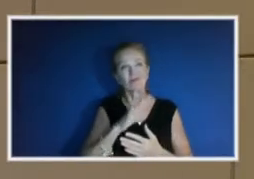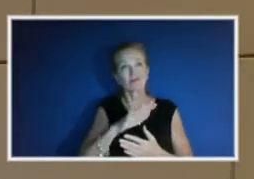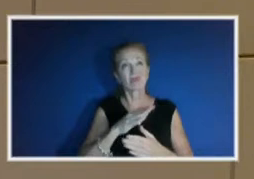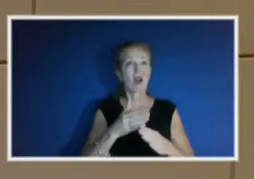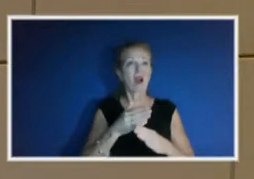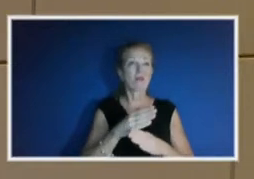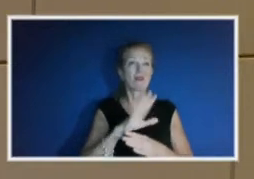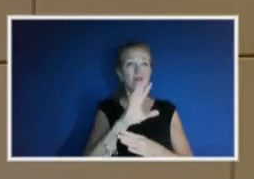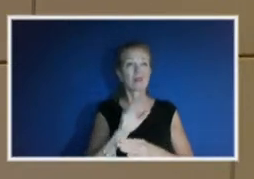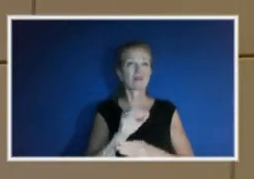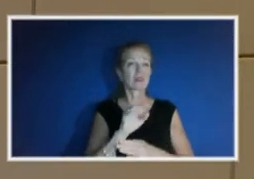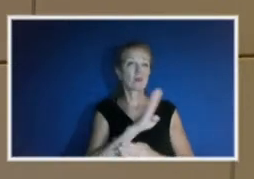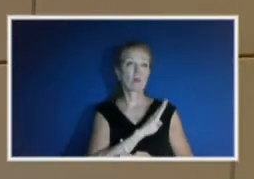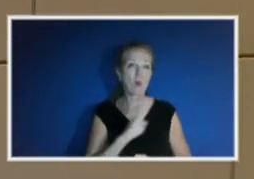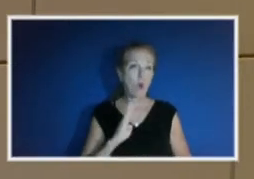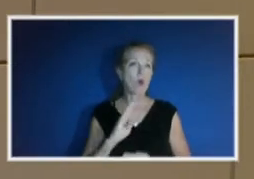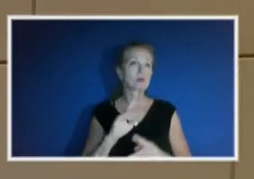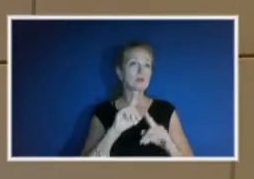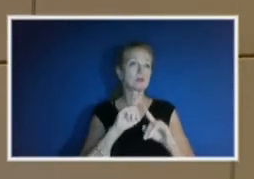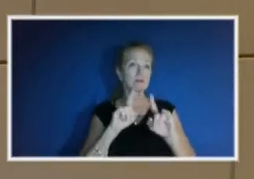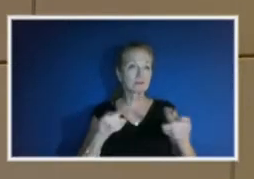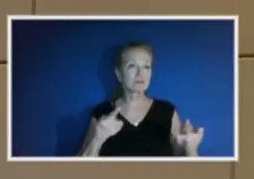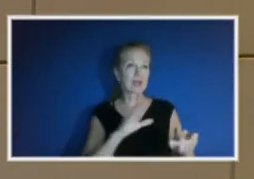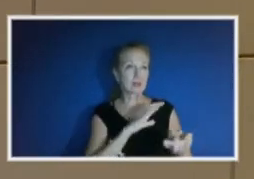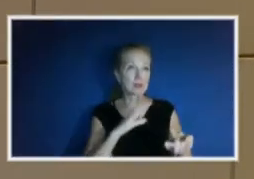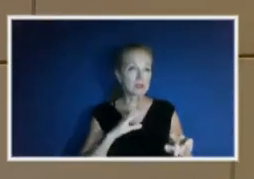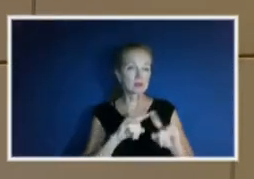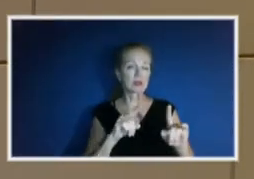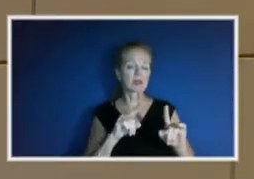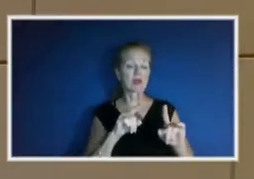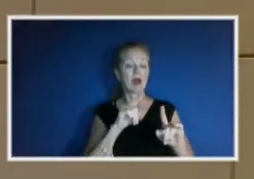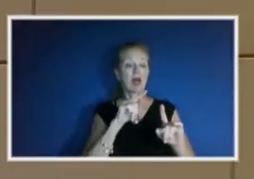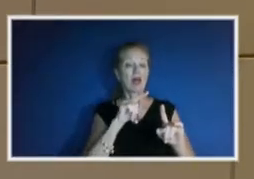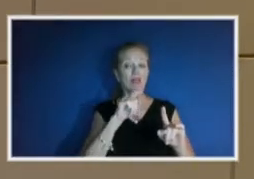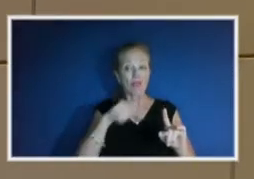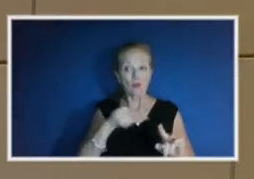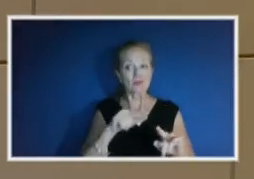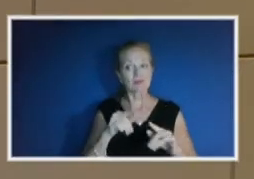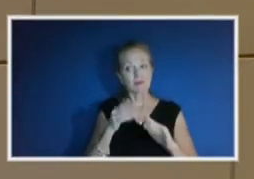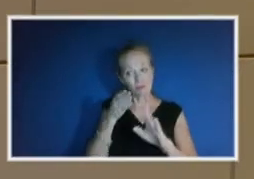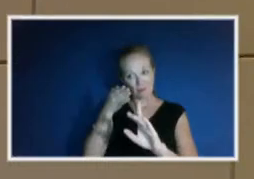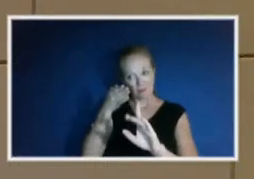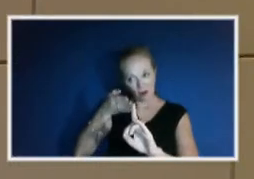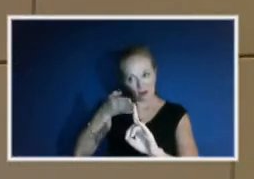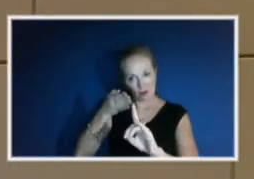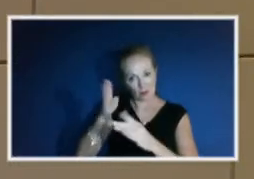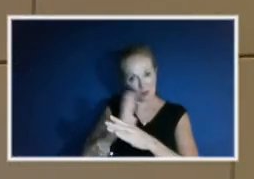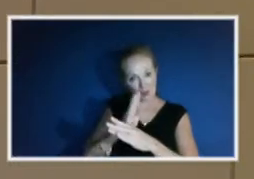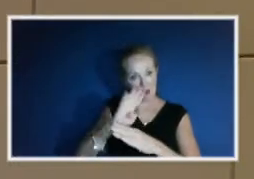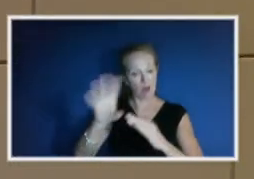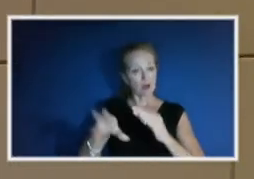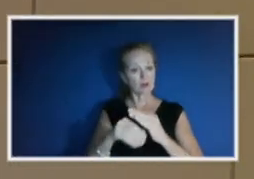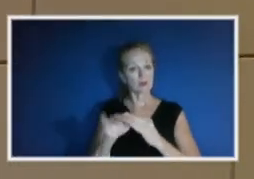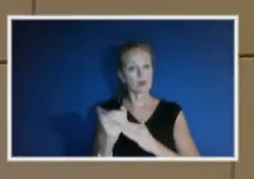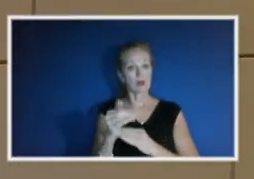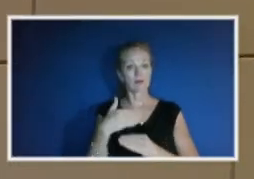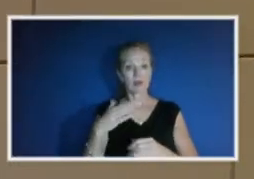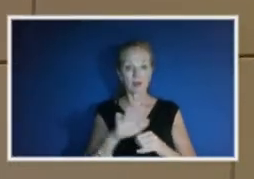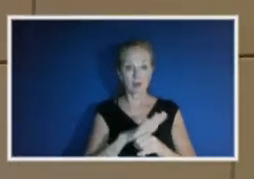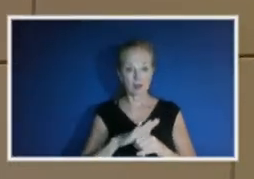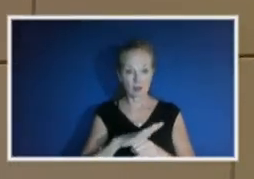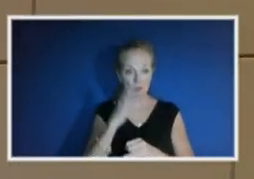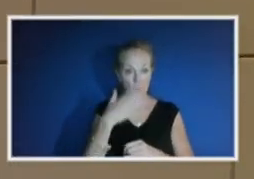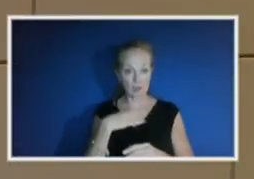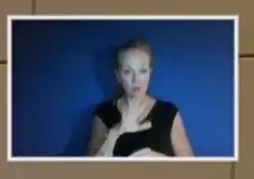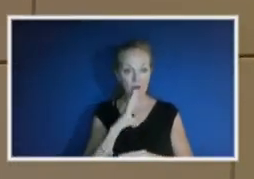and commissions, but those that deal with business. And then in addition to that, we also have some areas where we're going to be